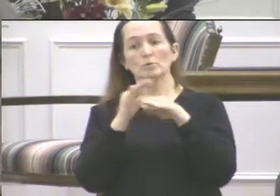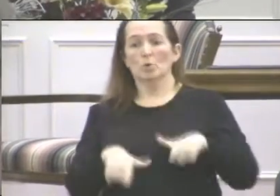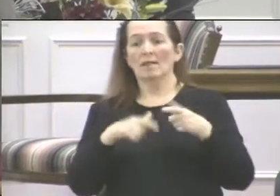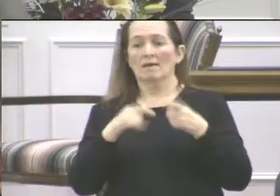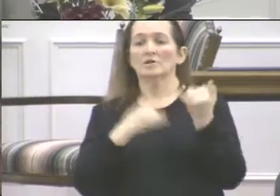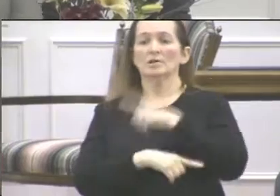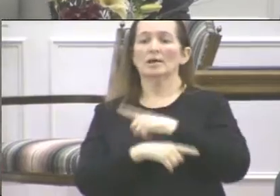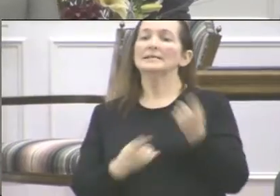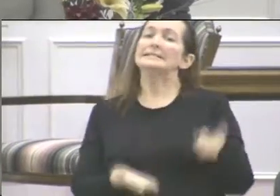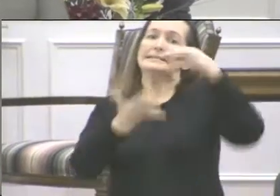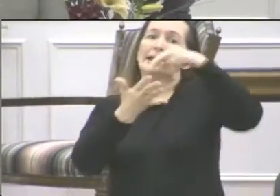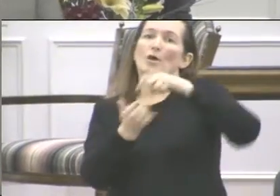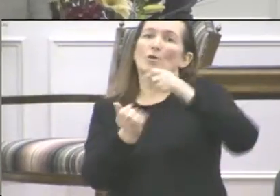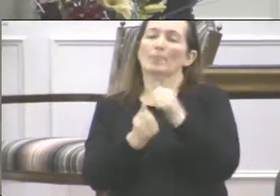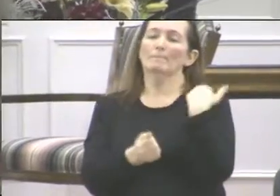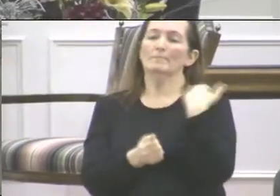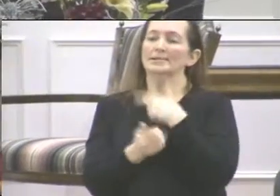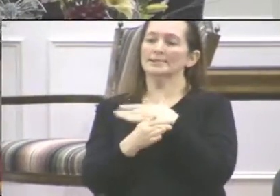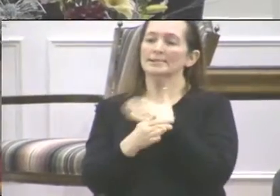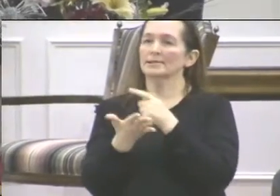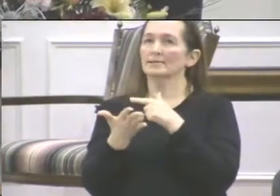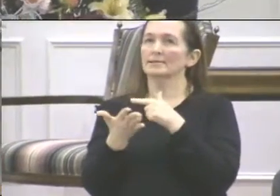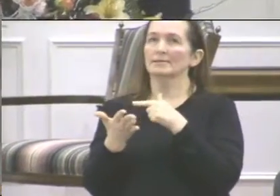Stand with me. Let's sing this hymn.